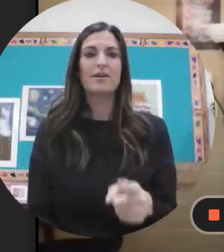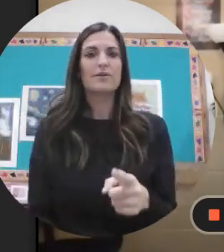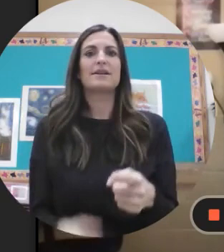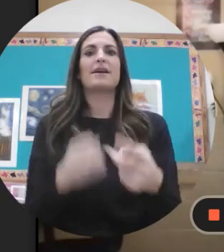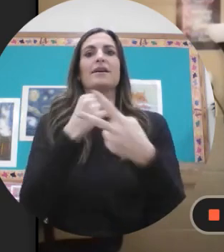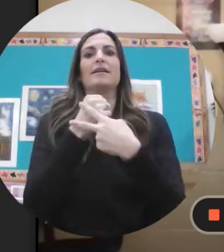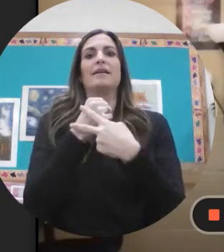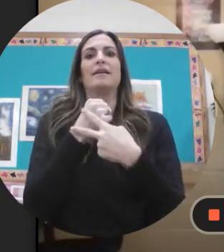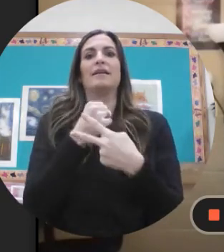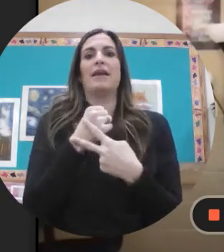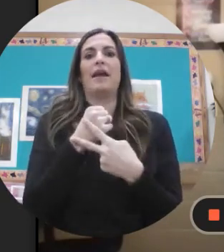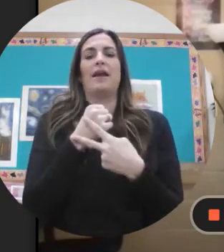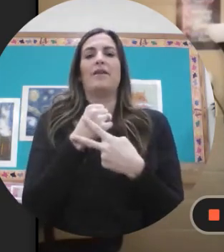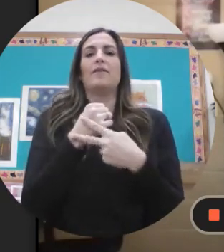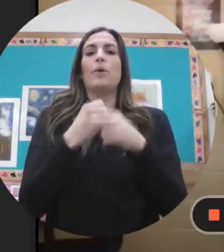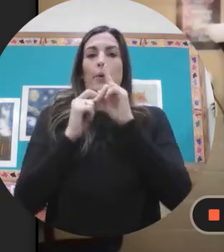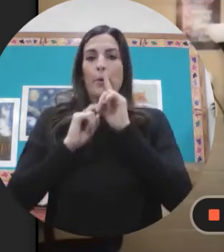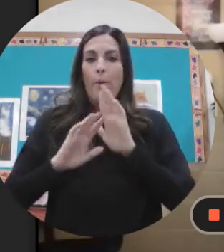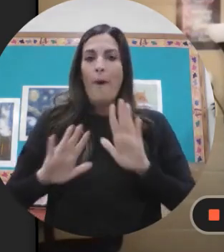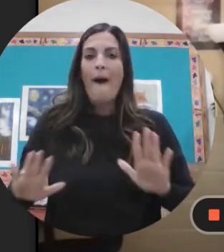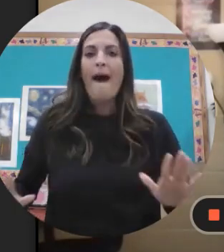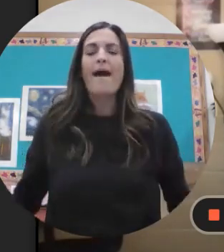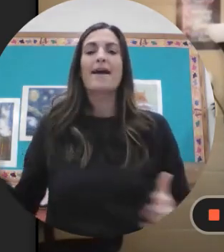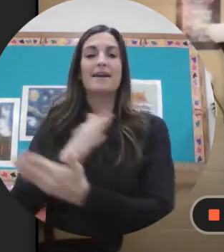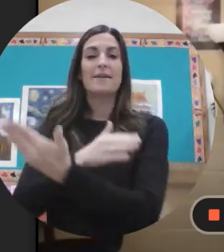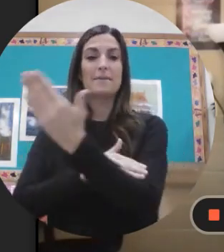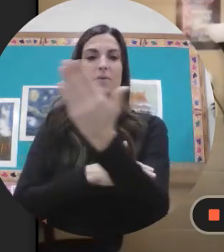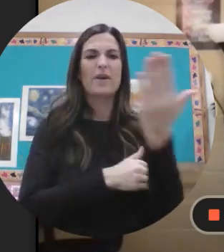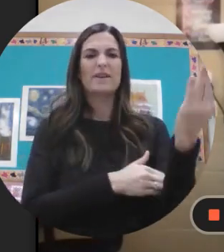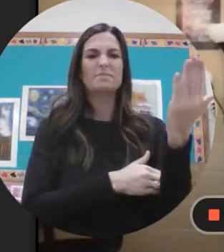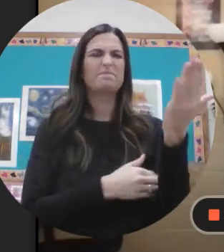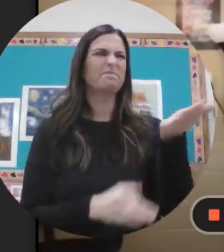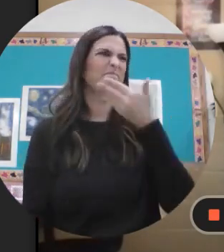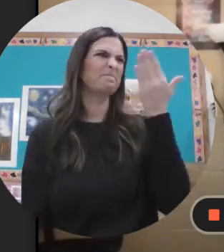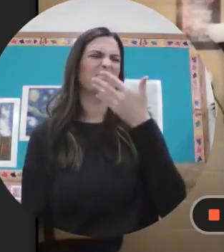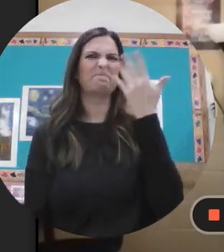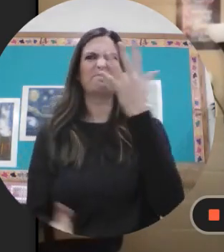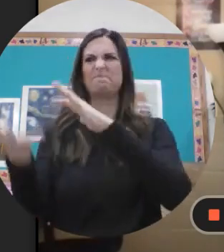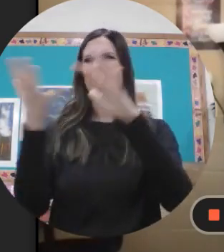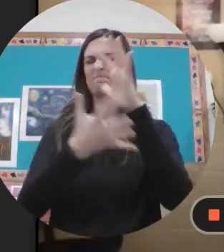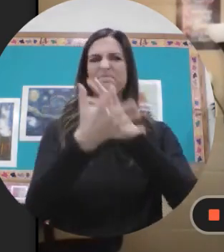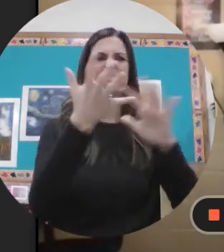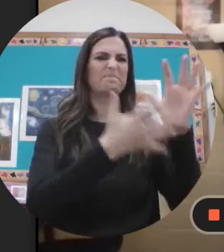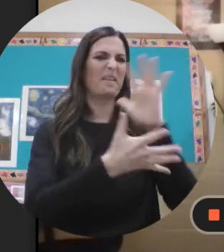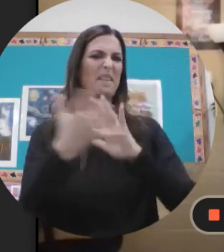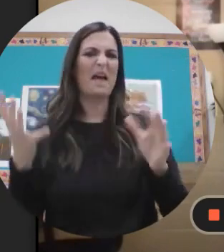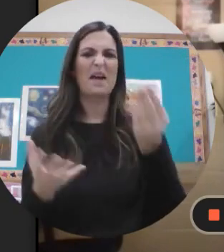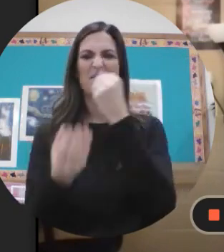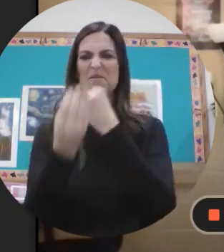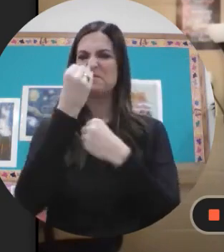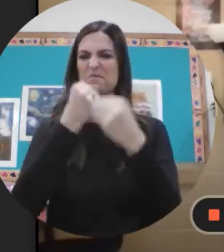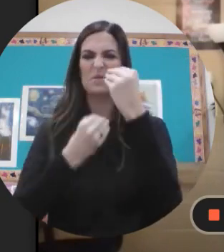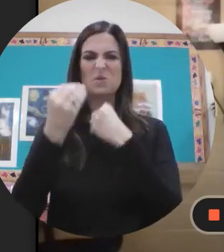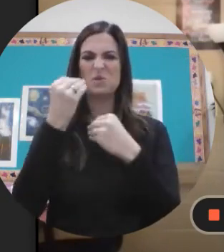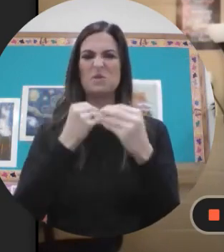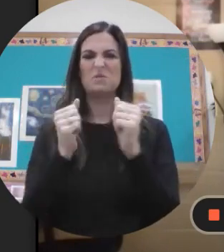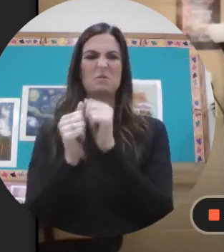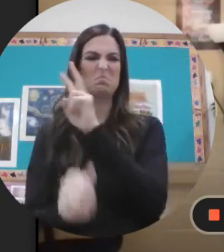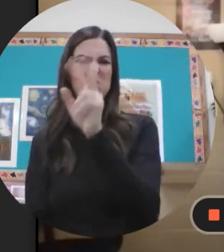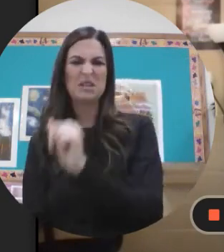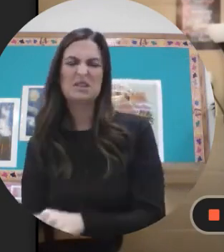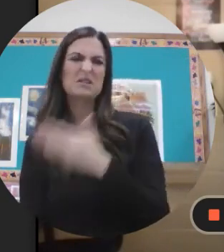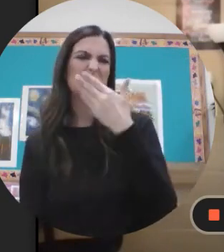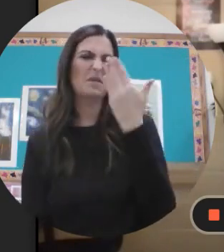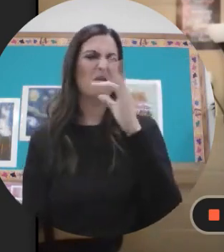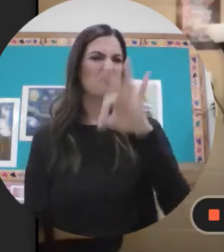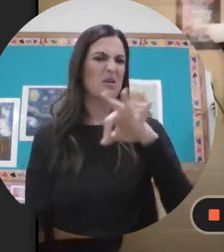morning. And it smelled like lots of foods mixed up together, like French fries and pizza, with a dash of tuna.